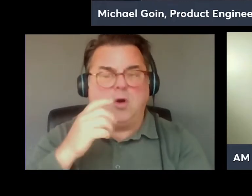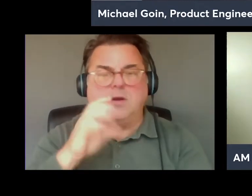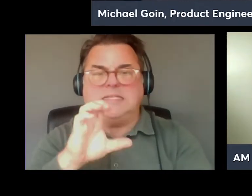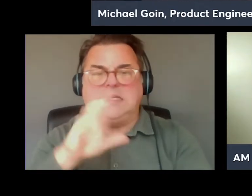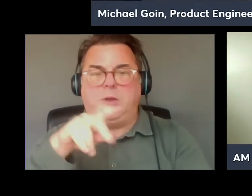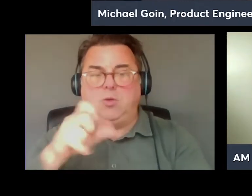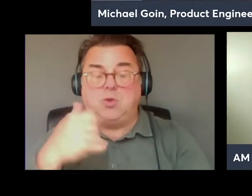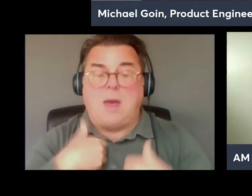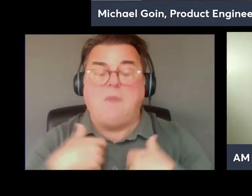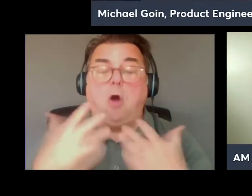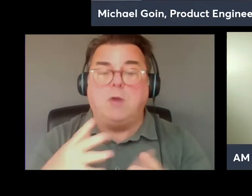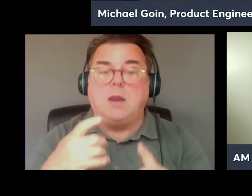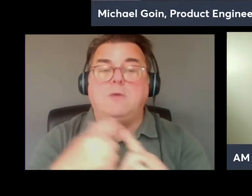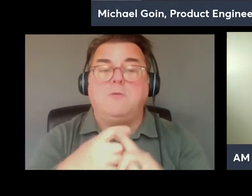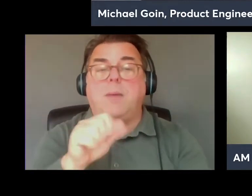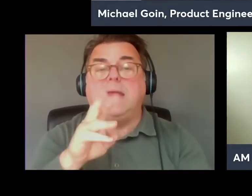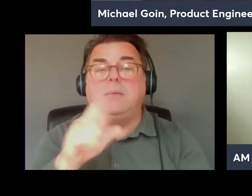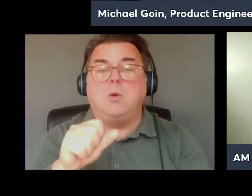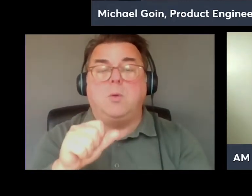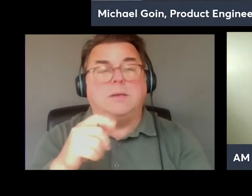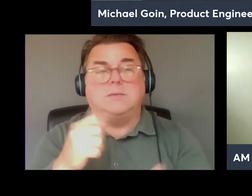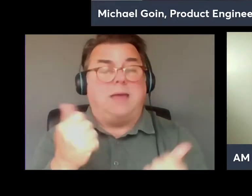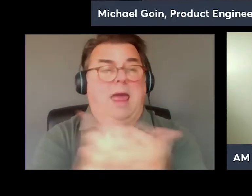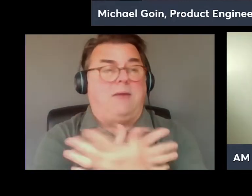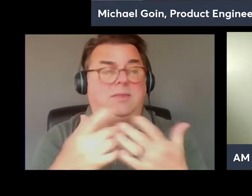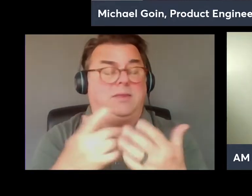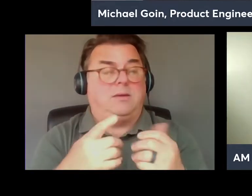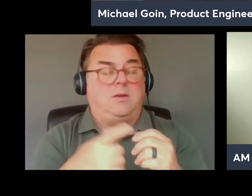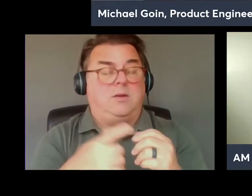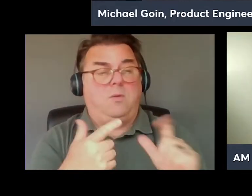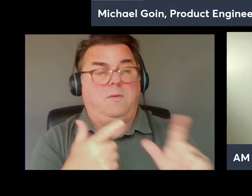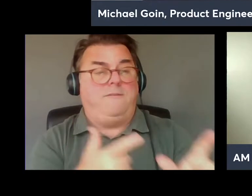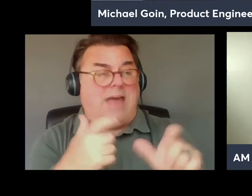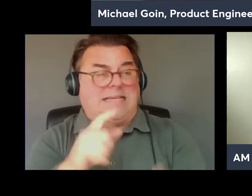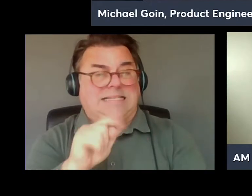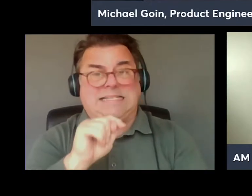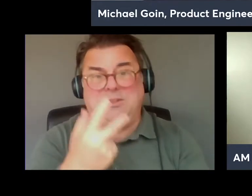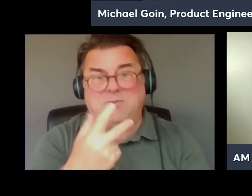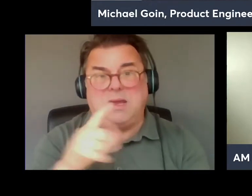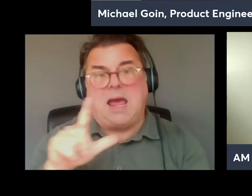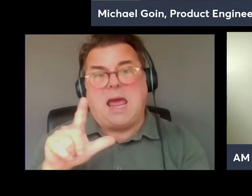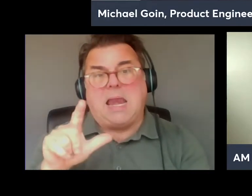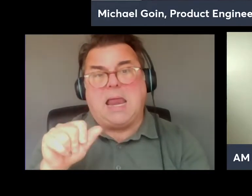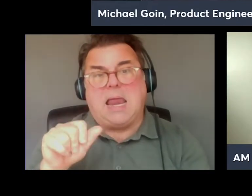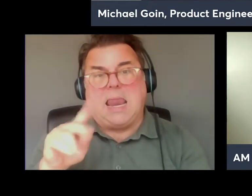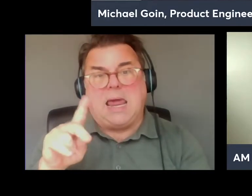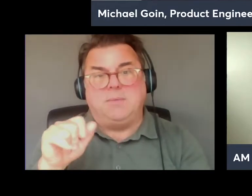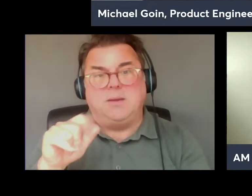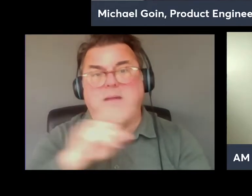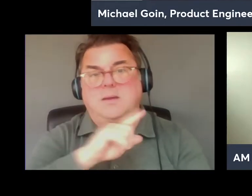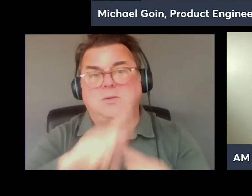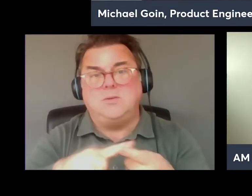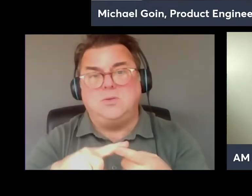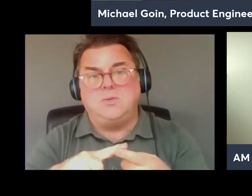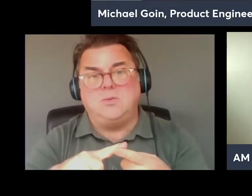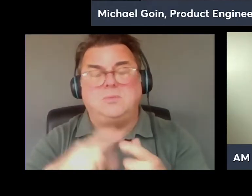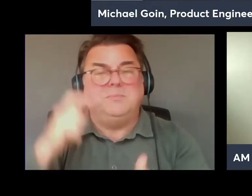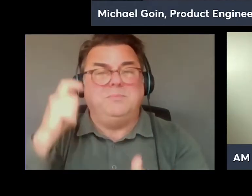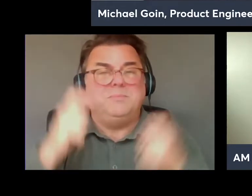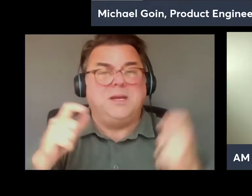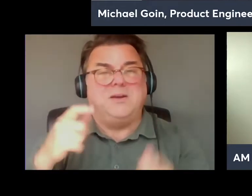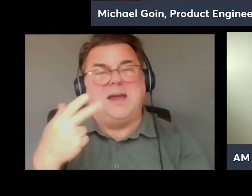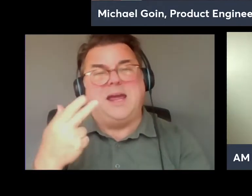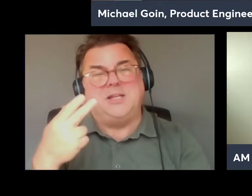your burstable, quick firing T3 or Lambda instances, all the way up to your large HPC